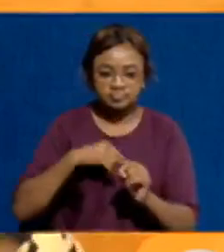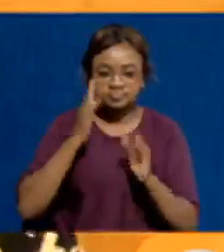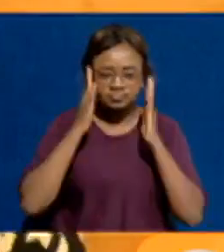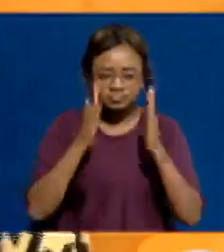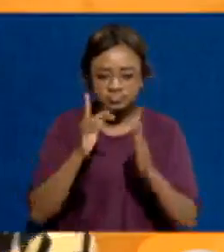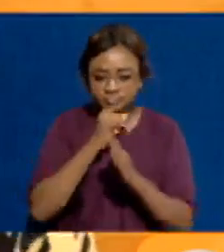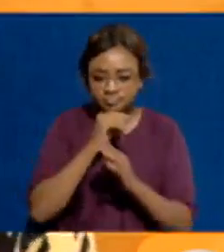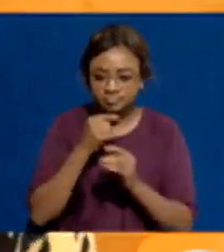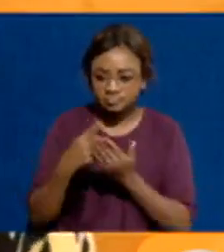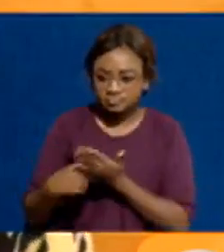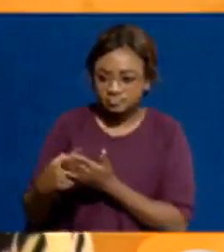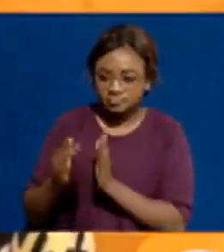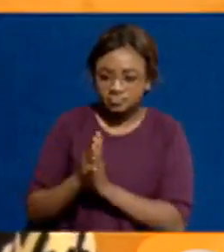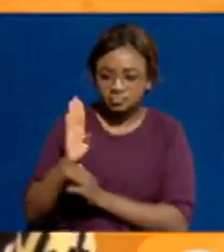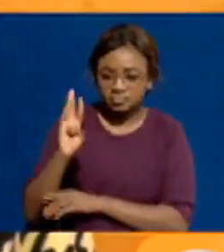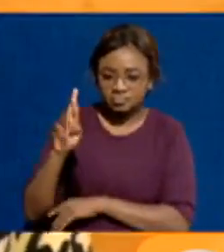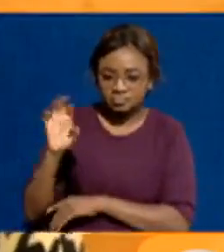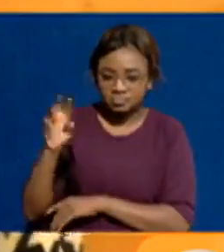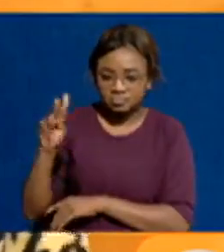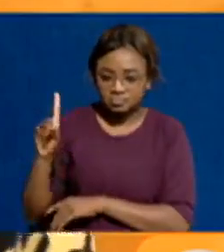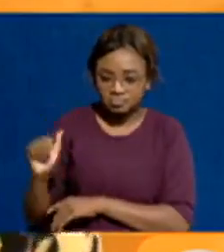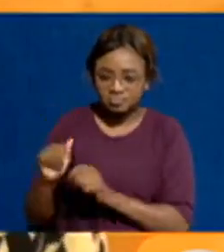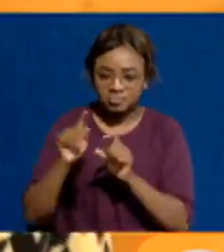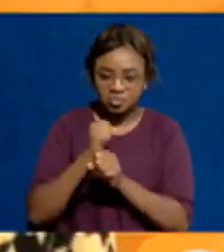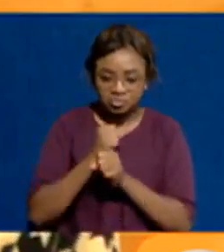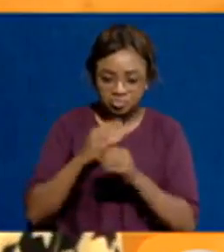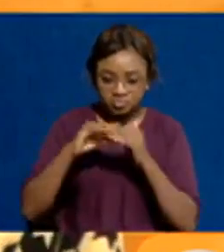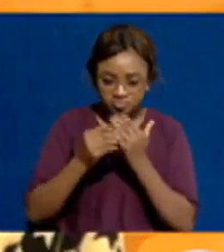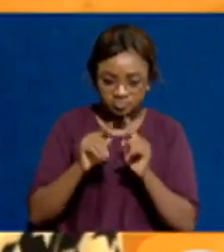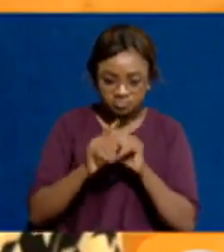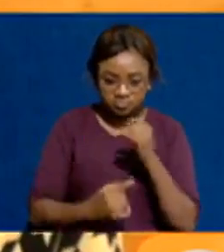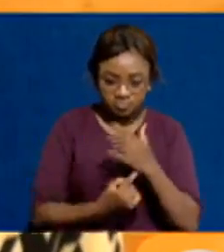with Brenda on job creation, and also focus a lot on technology transfer.